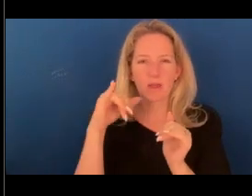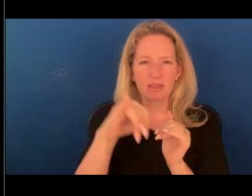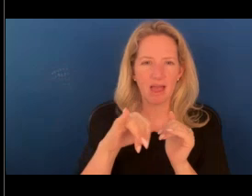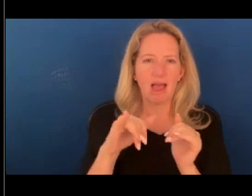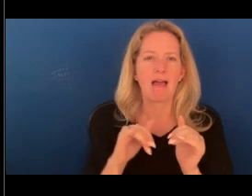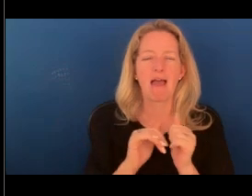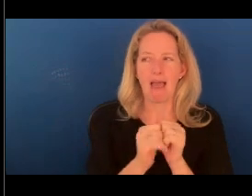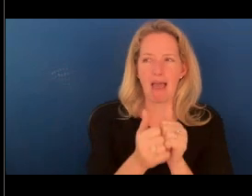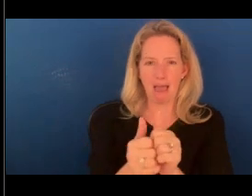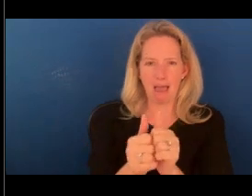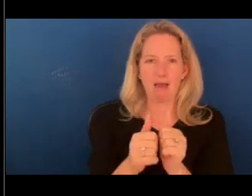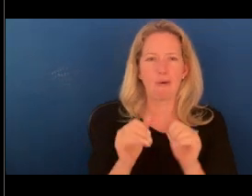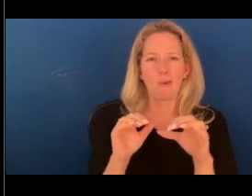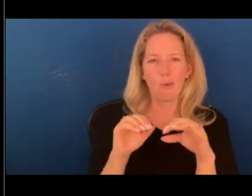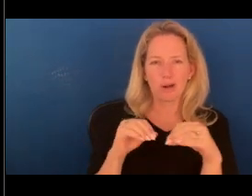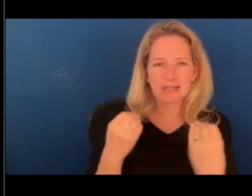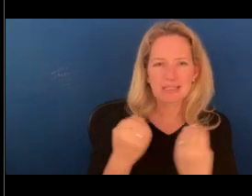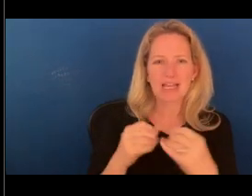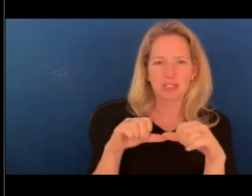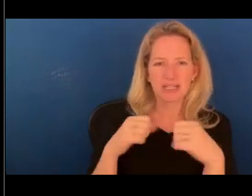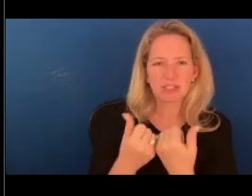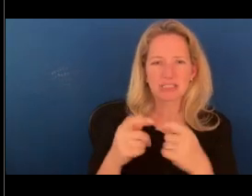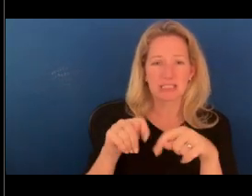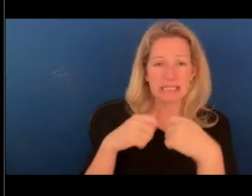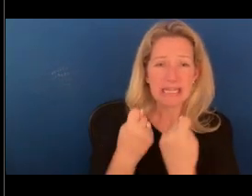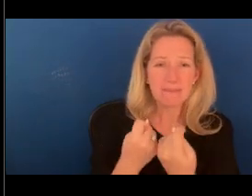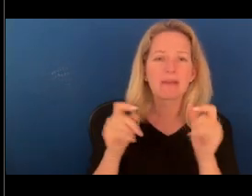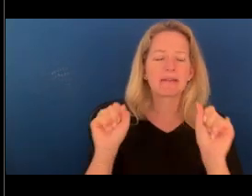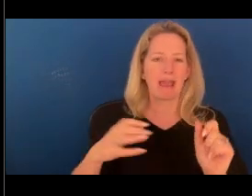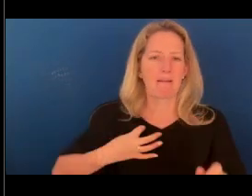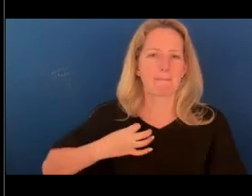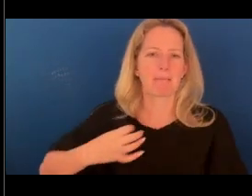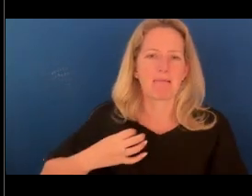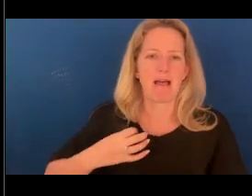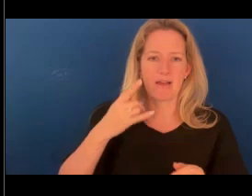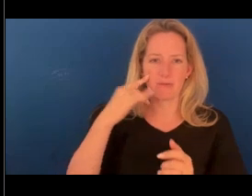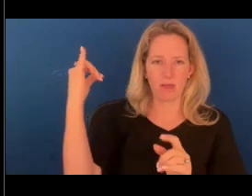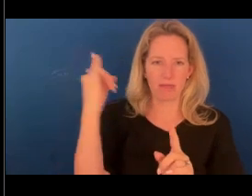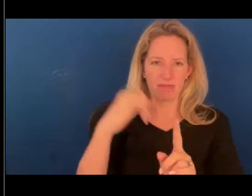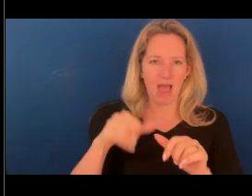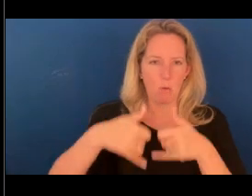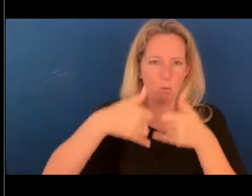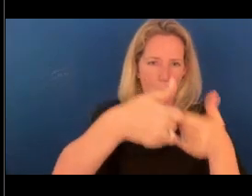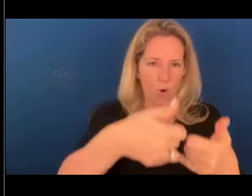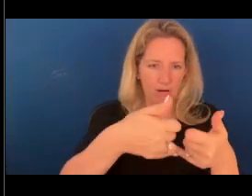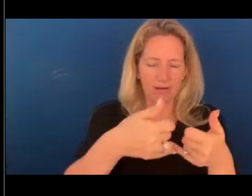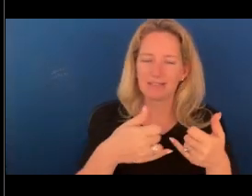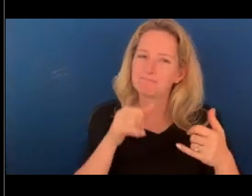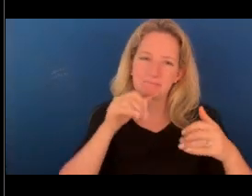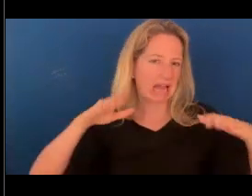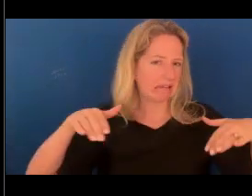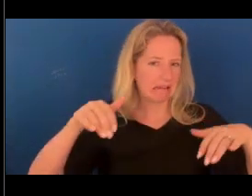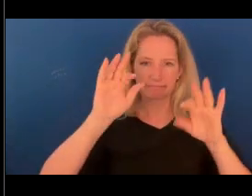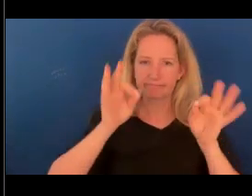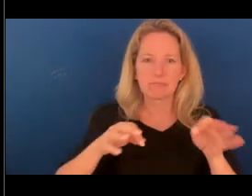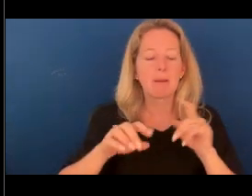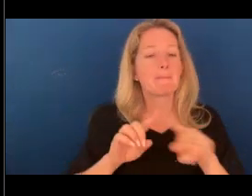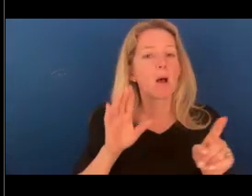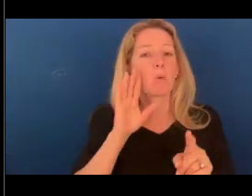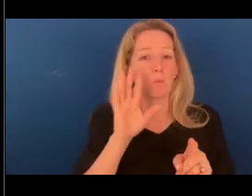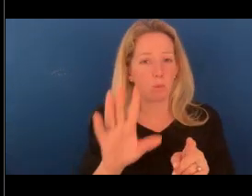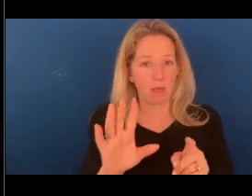how entities, organizations, teams can apply for the award. It will be a 6-figure